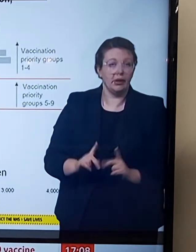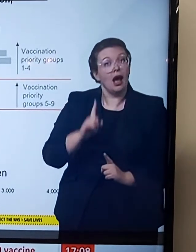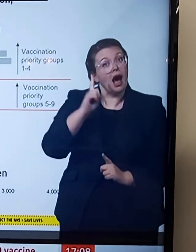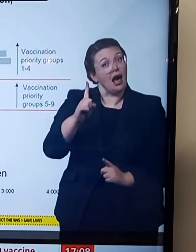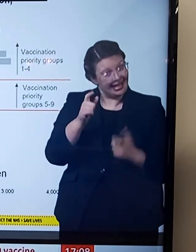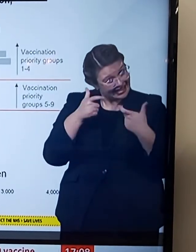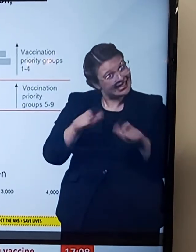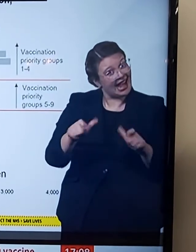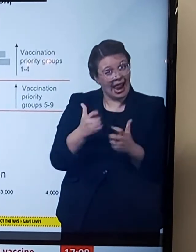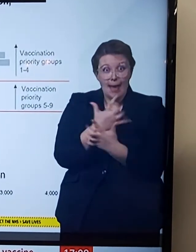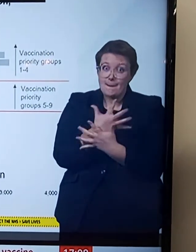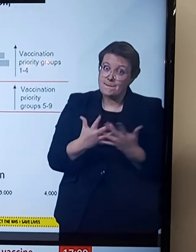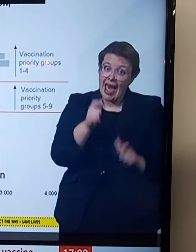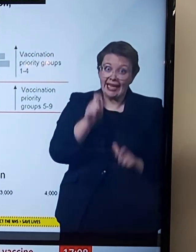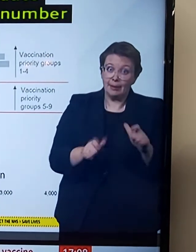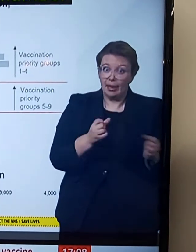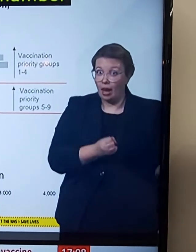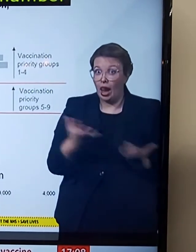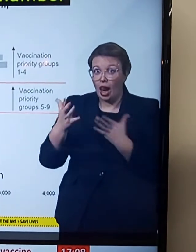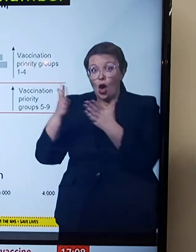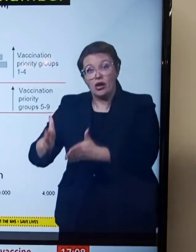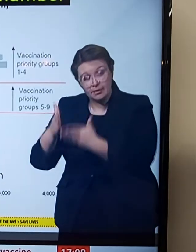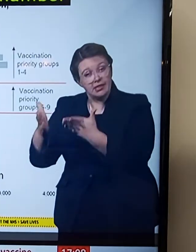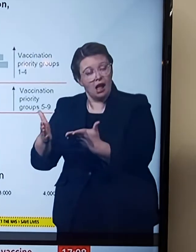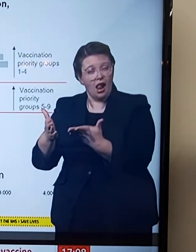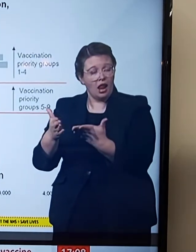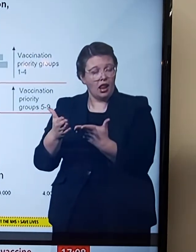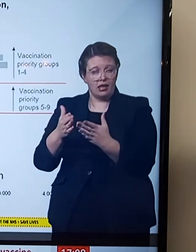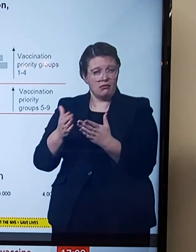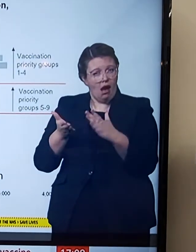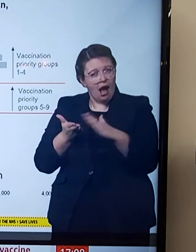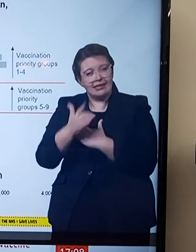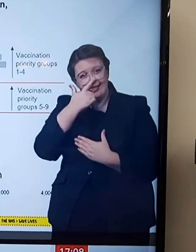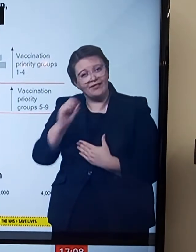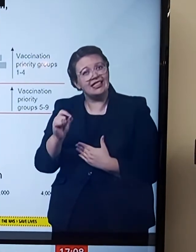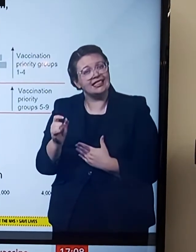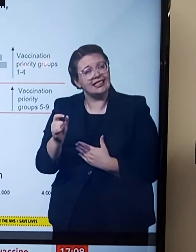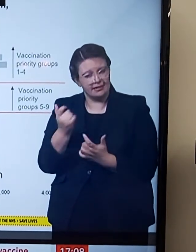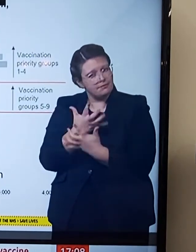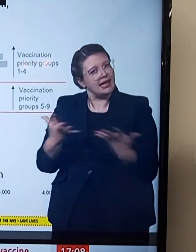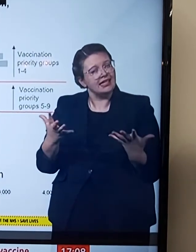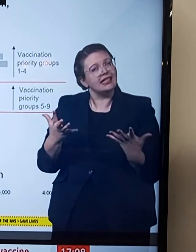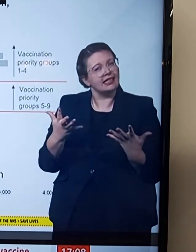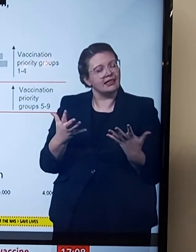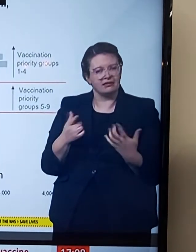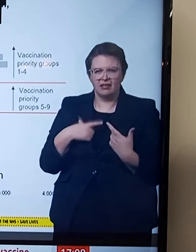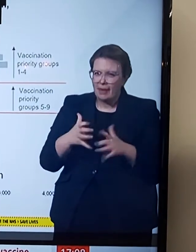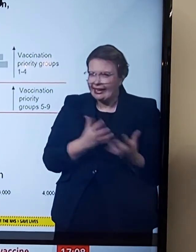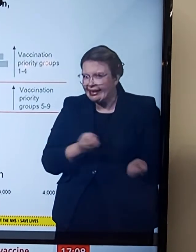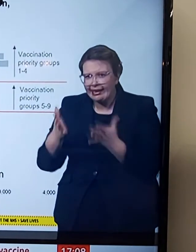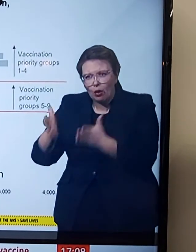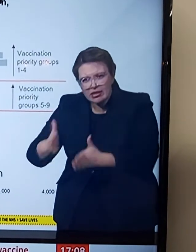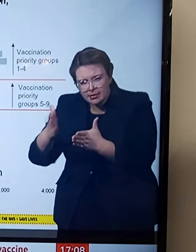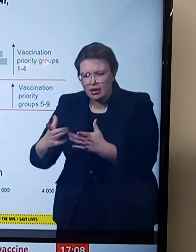hospital who won't come out of hospital, but they have to be in the NHS and have care, for example,